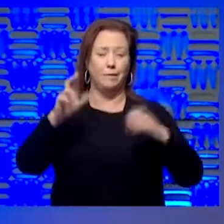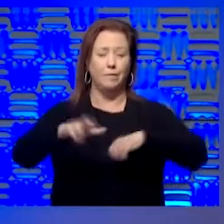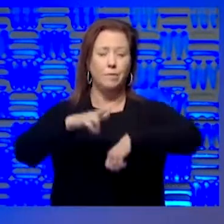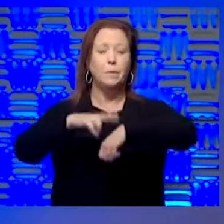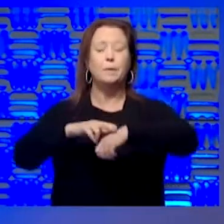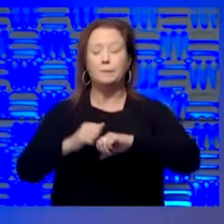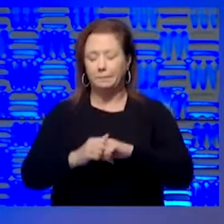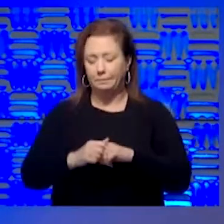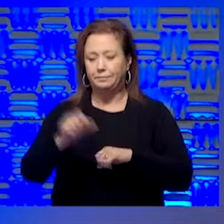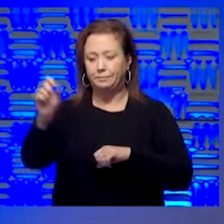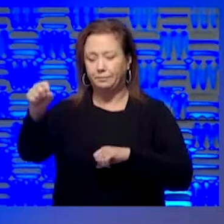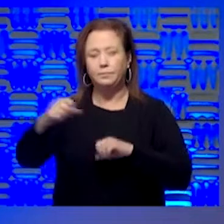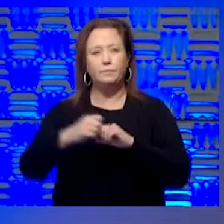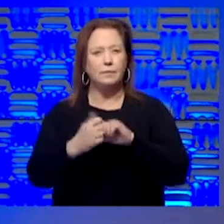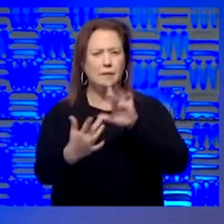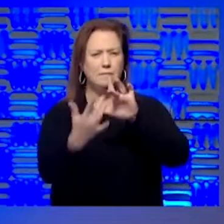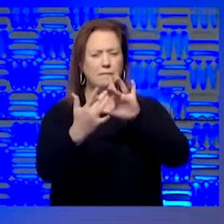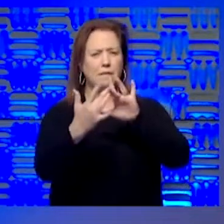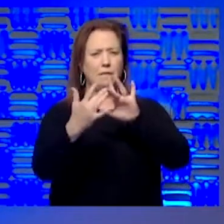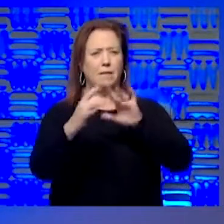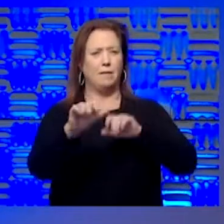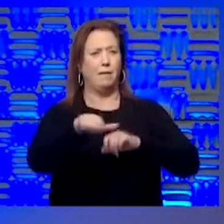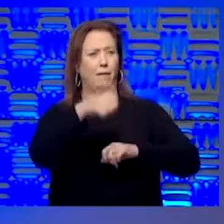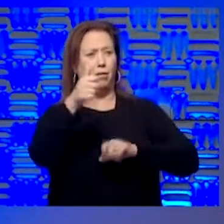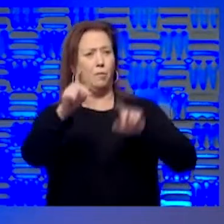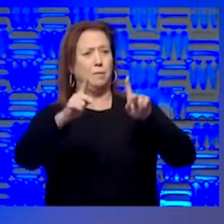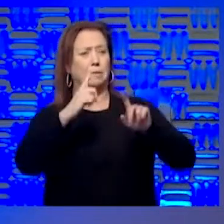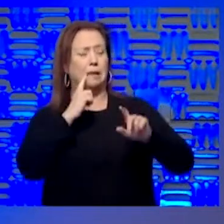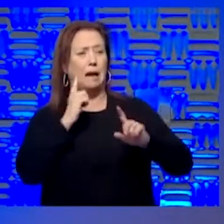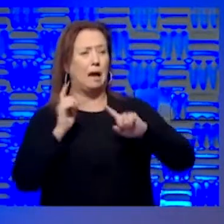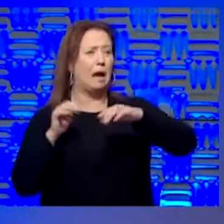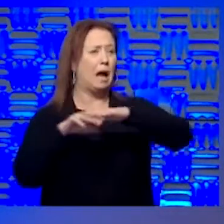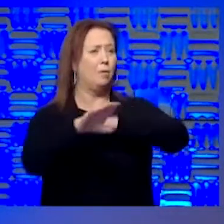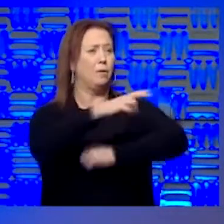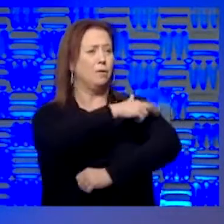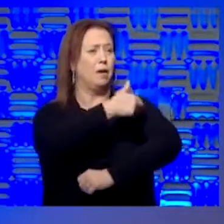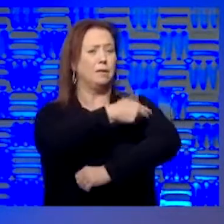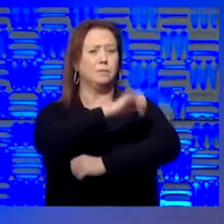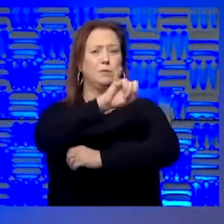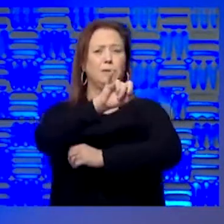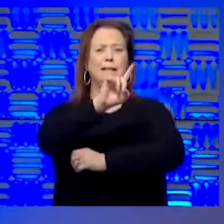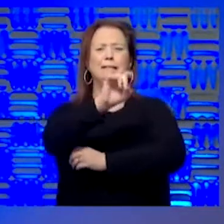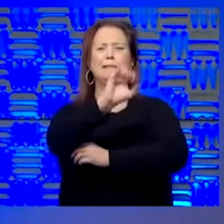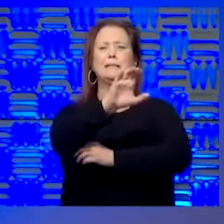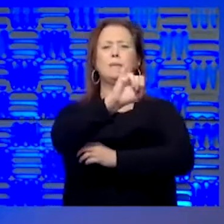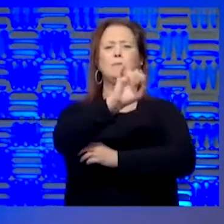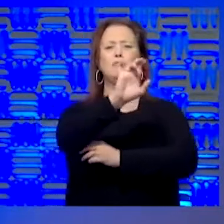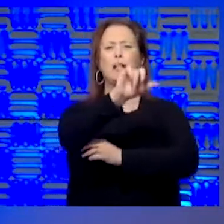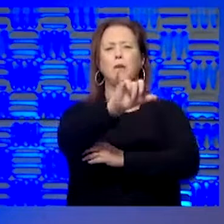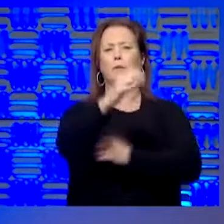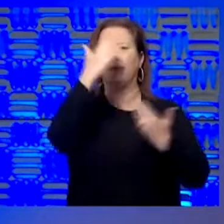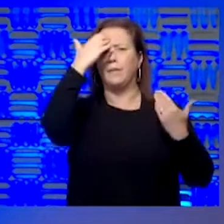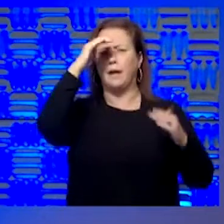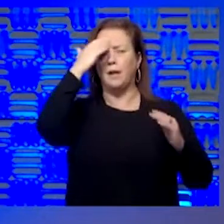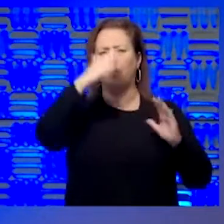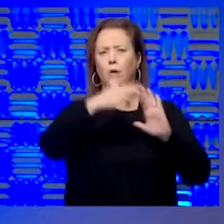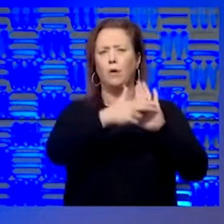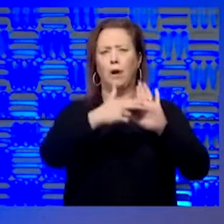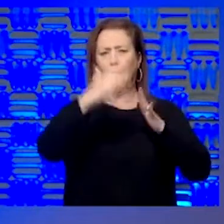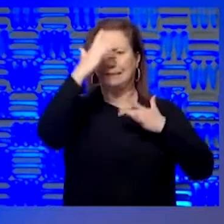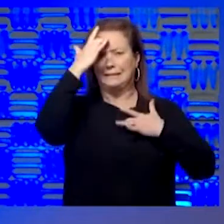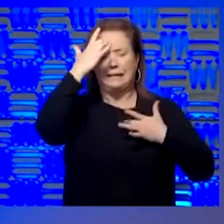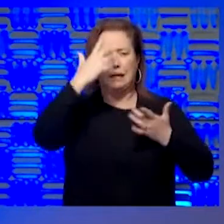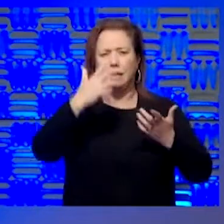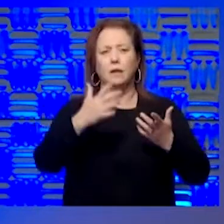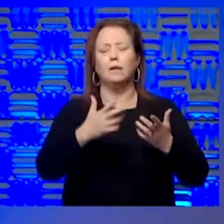contacted by other people who had said I was in the hospital for something really bad in January, like December. They didn't know what I had. I find that hard to